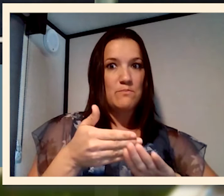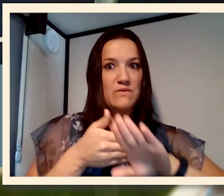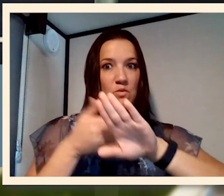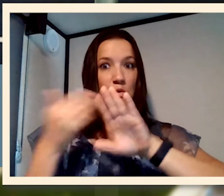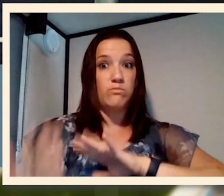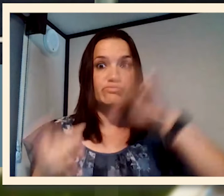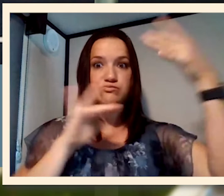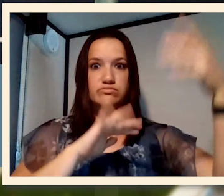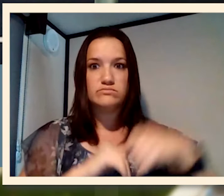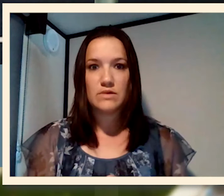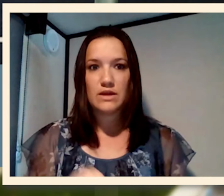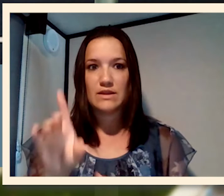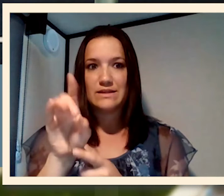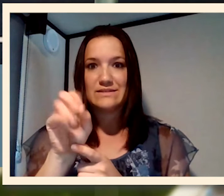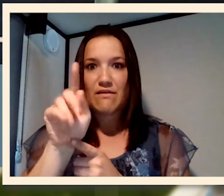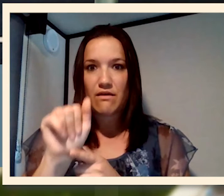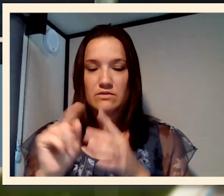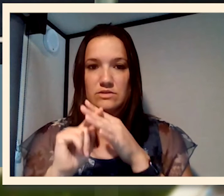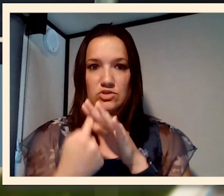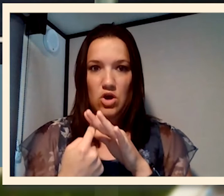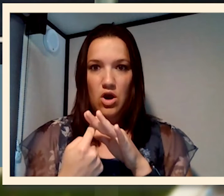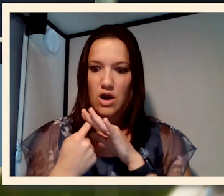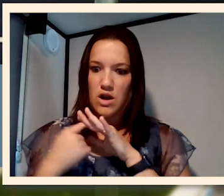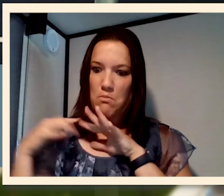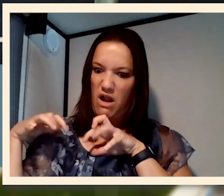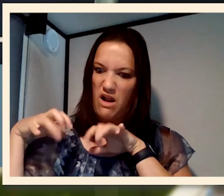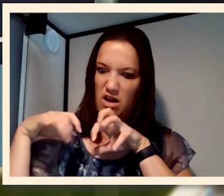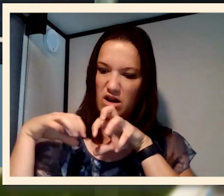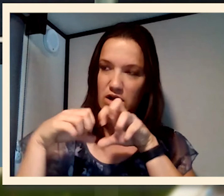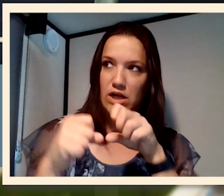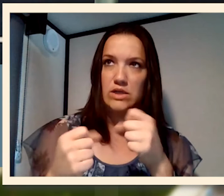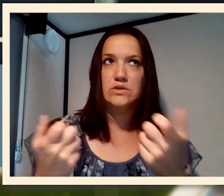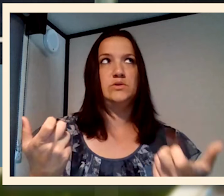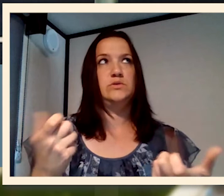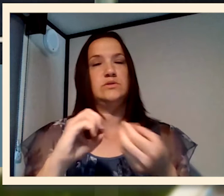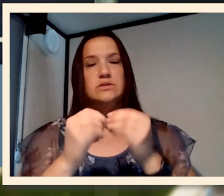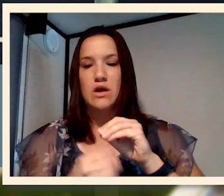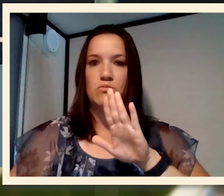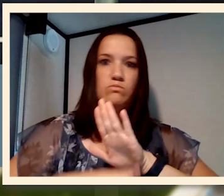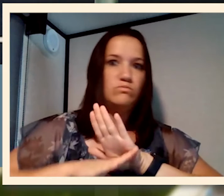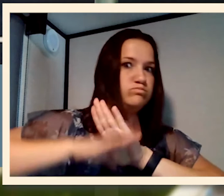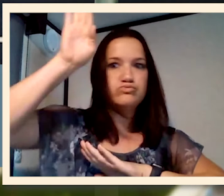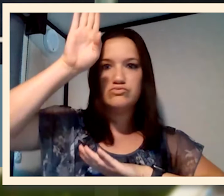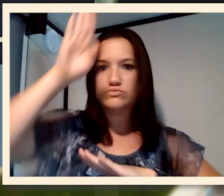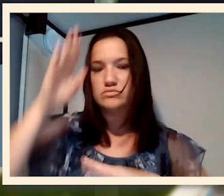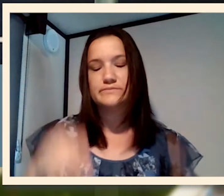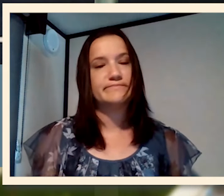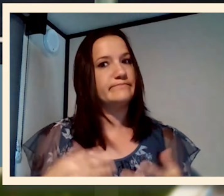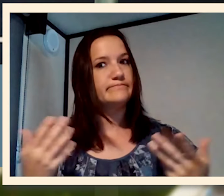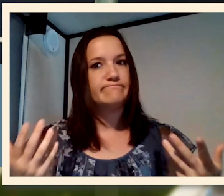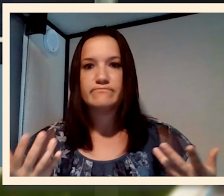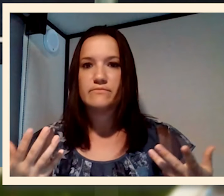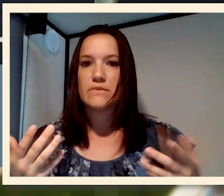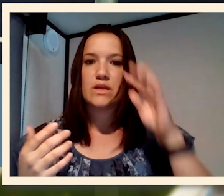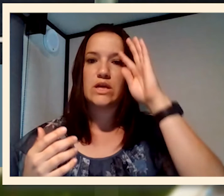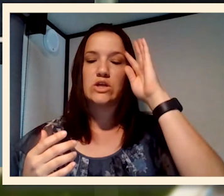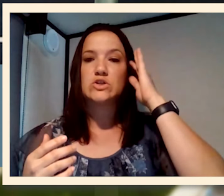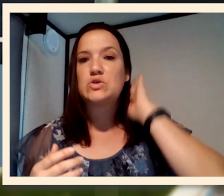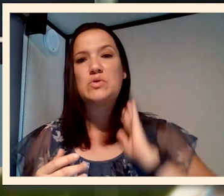was kind of the calm before the storm, as all of a sudden the Delta variant came roaring in and we saw our numbers